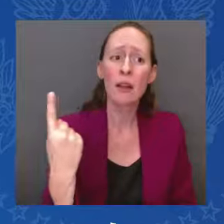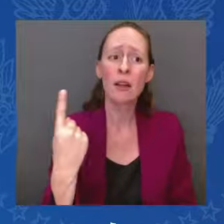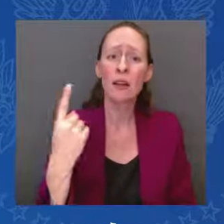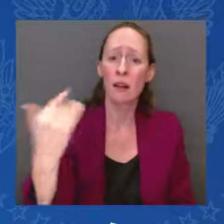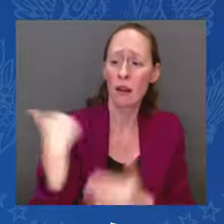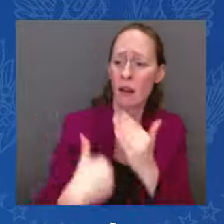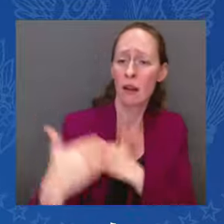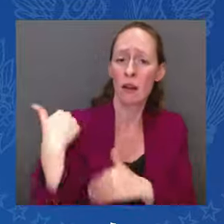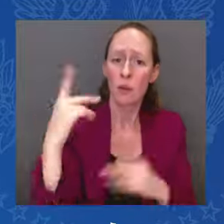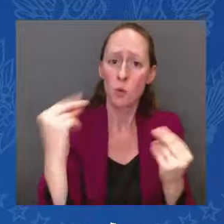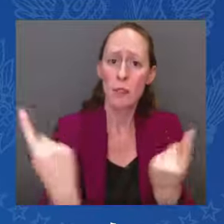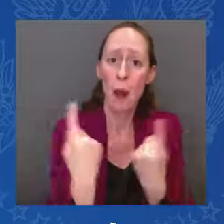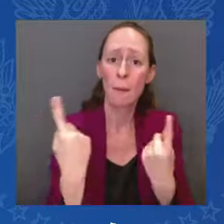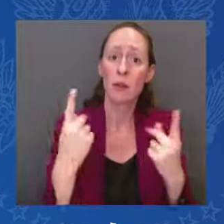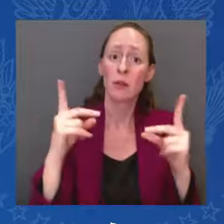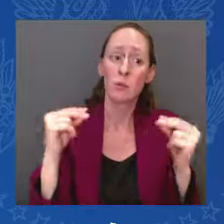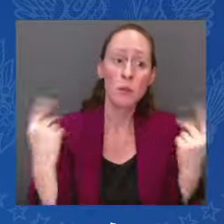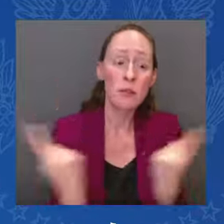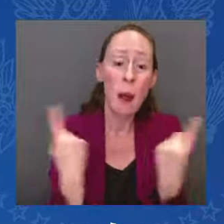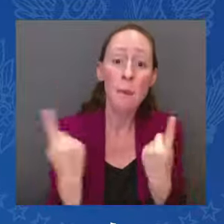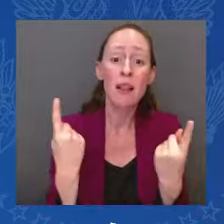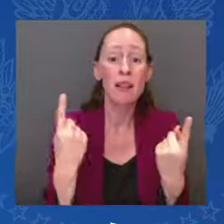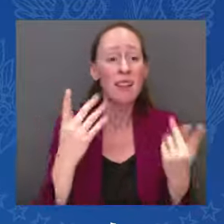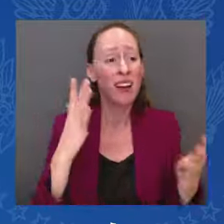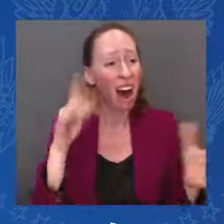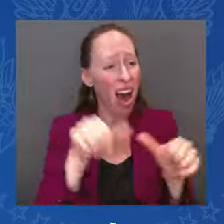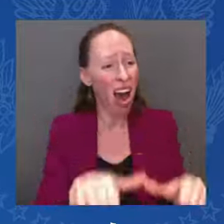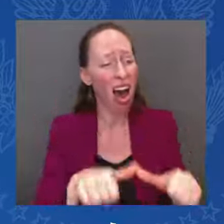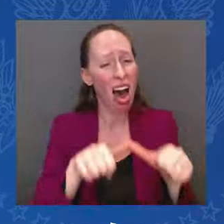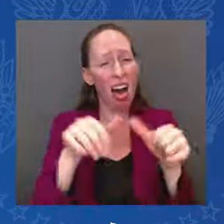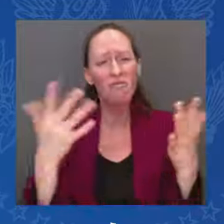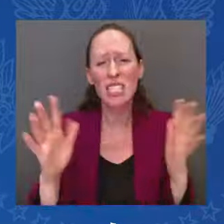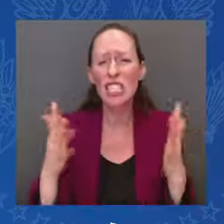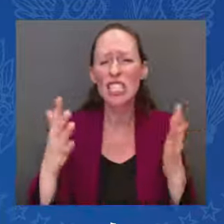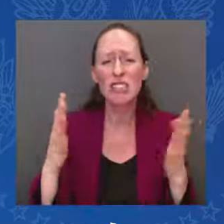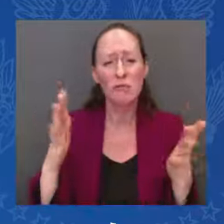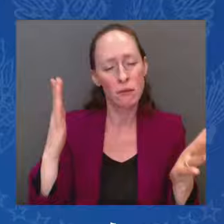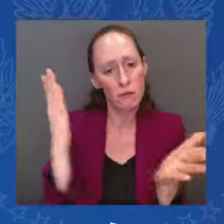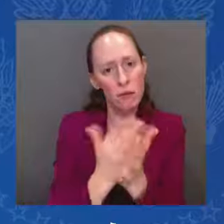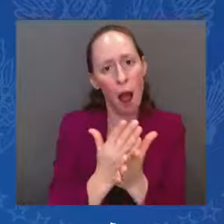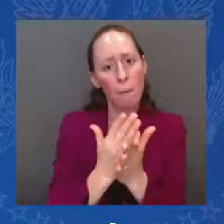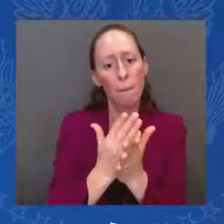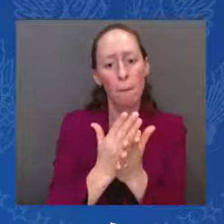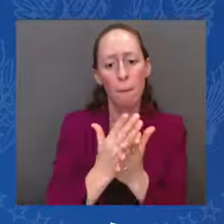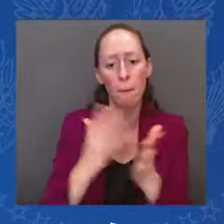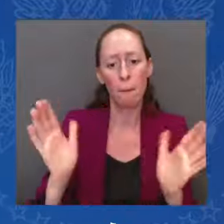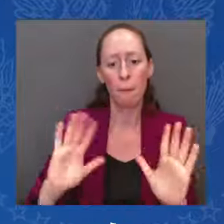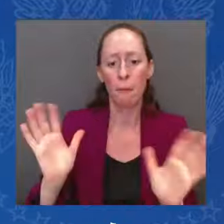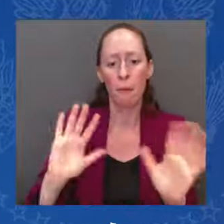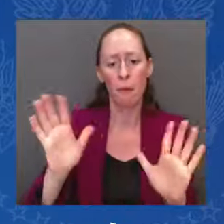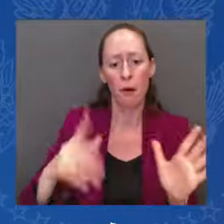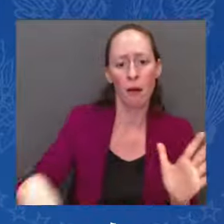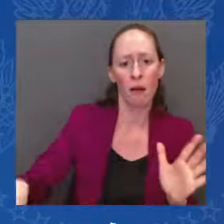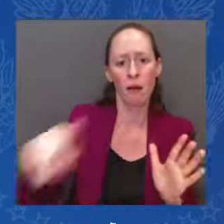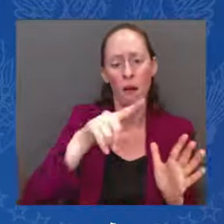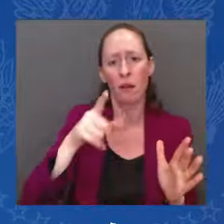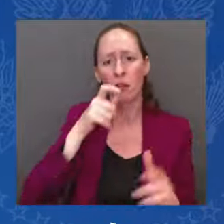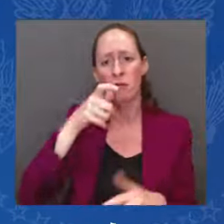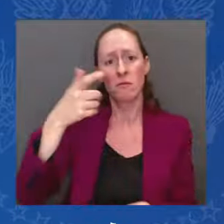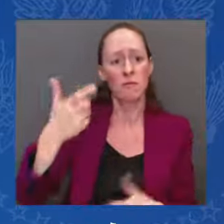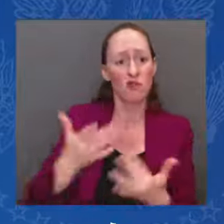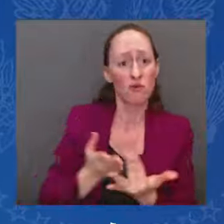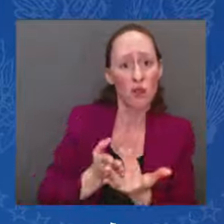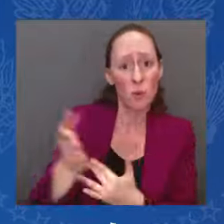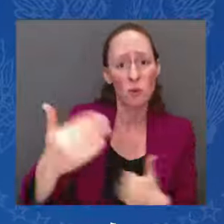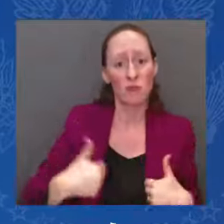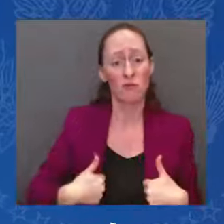prevent the tragedies that leave behind survivors who will always carry the physical and emotional scars. Families